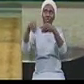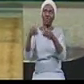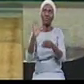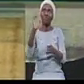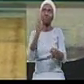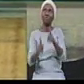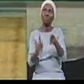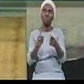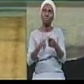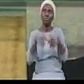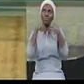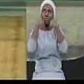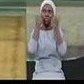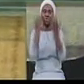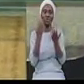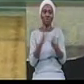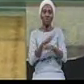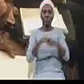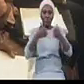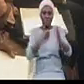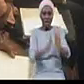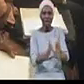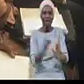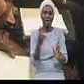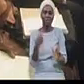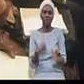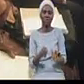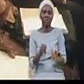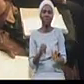them. Unbelievers will not rule over you.